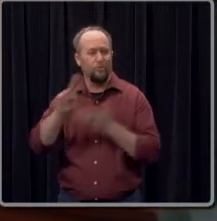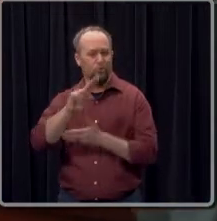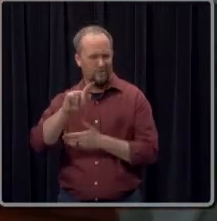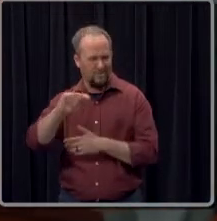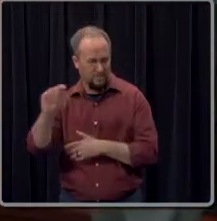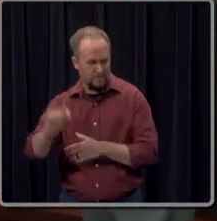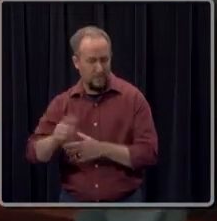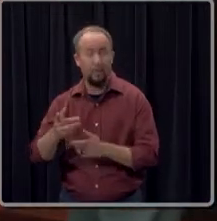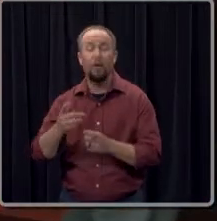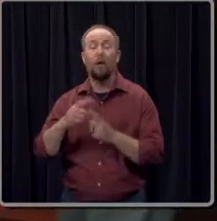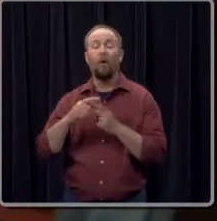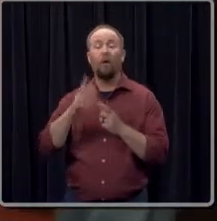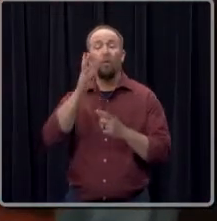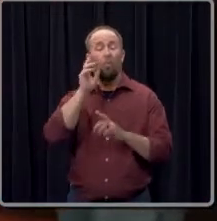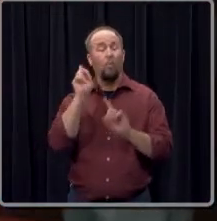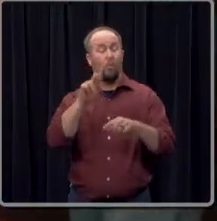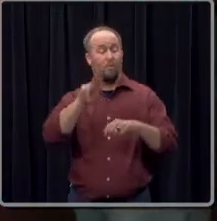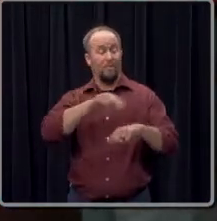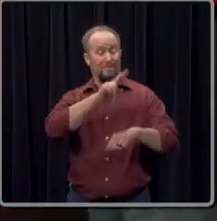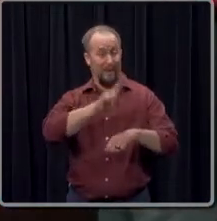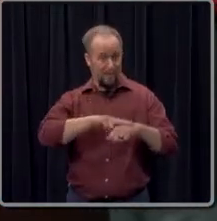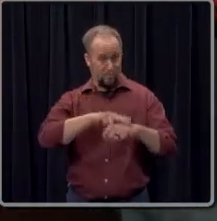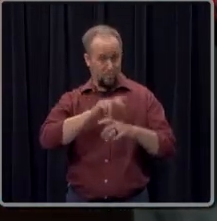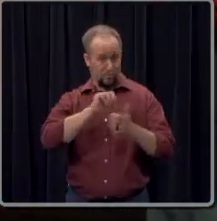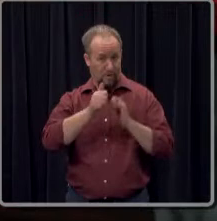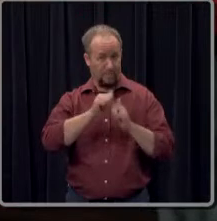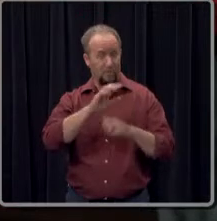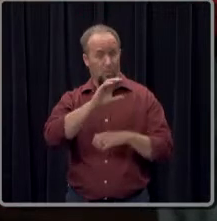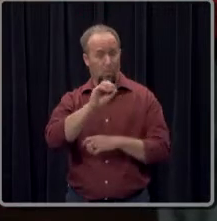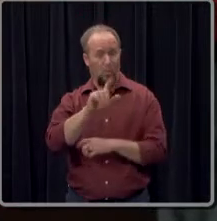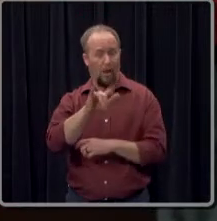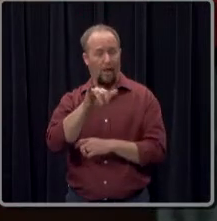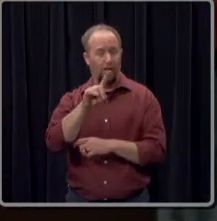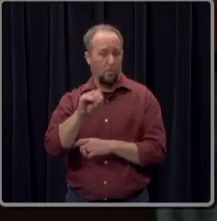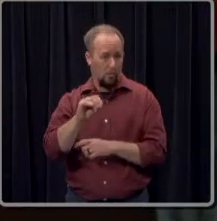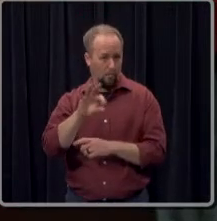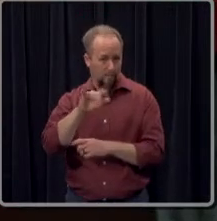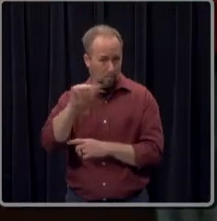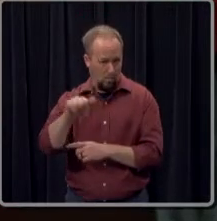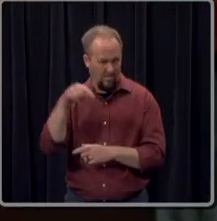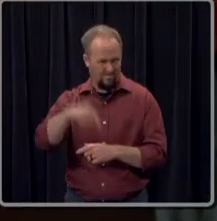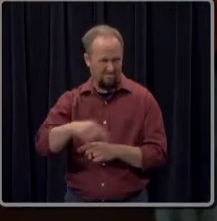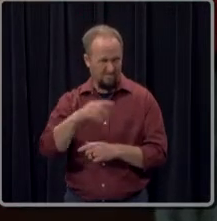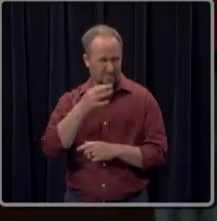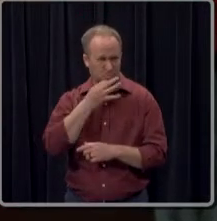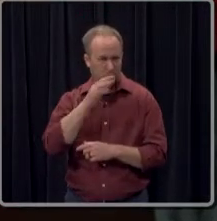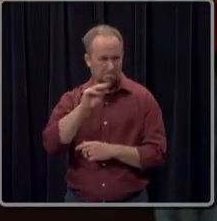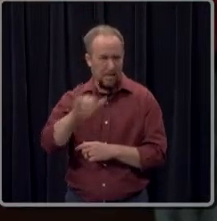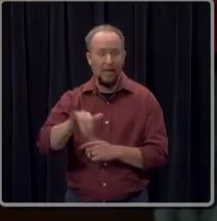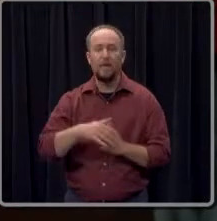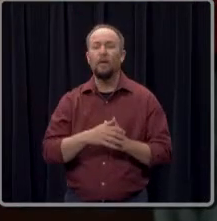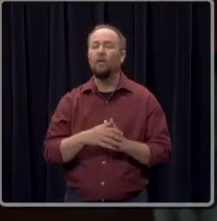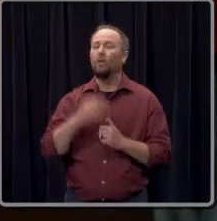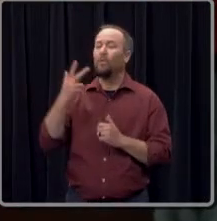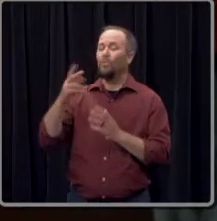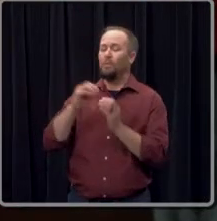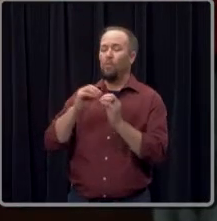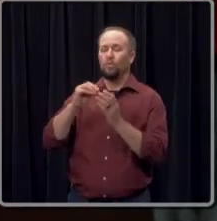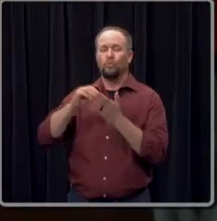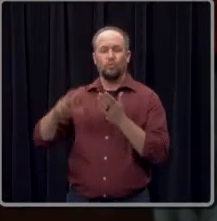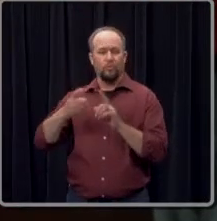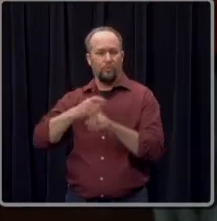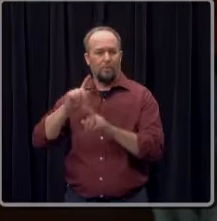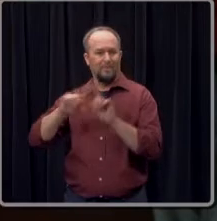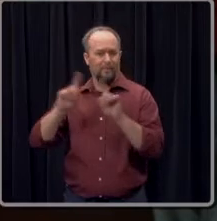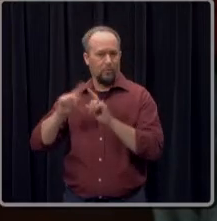of Kansas in the national competition in Orlando, Florida this May. Three more students from different Kansas school